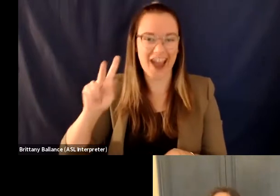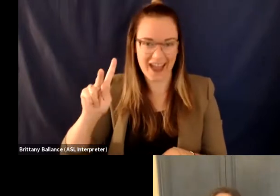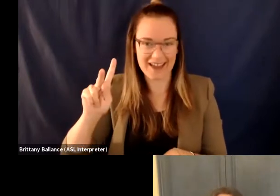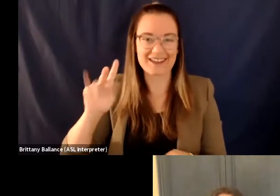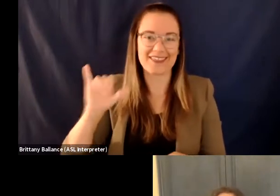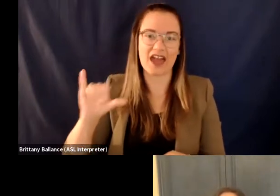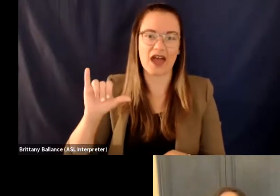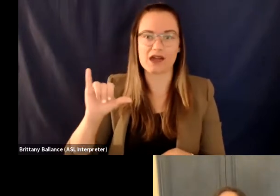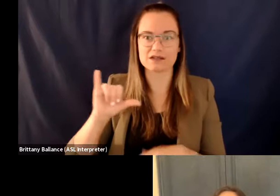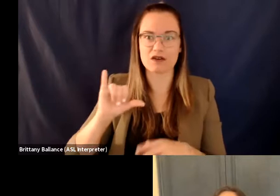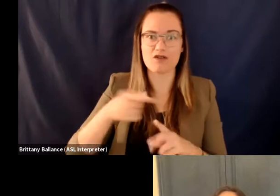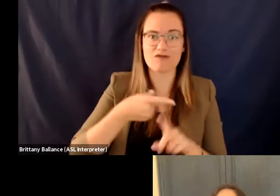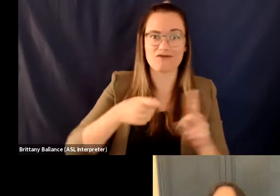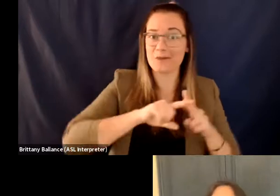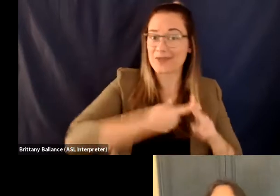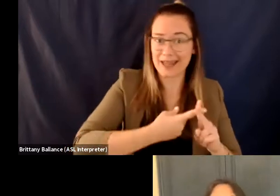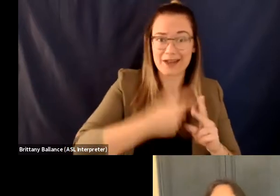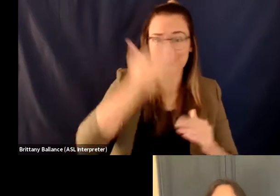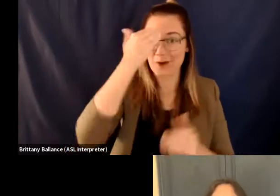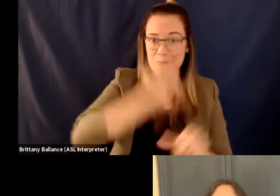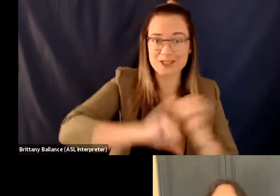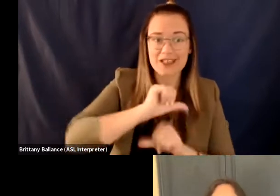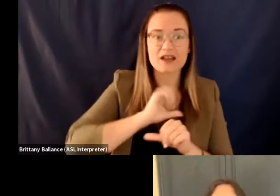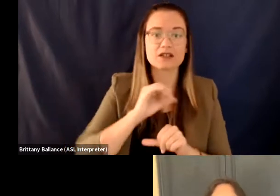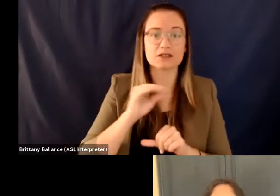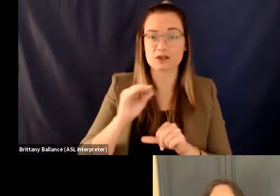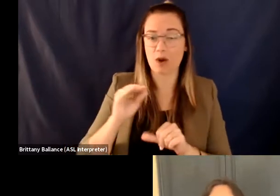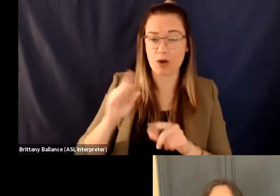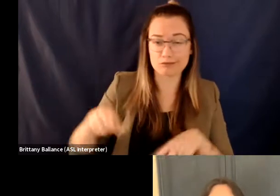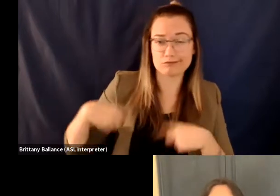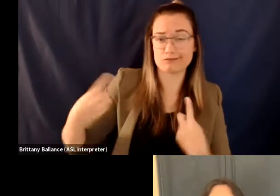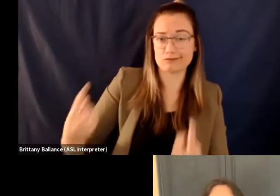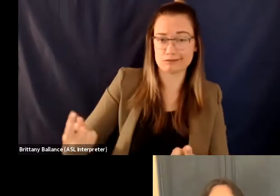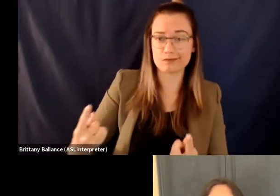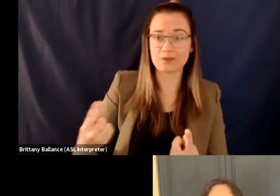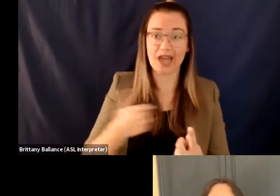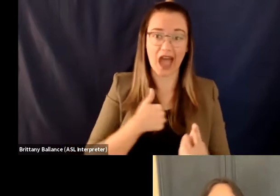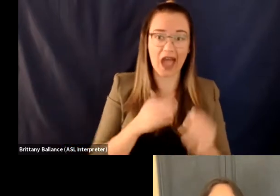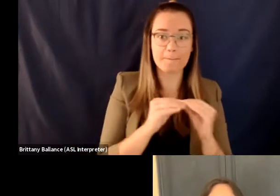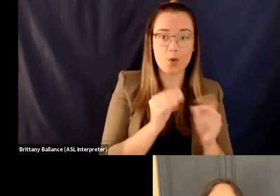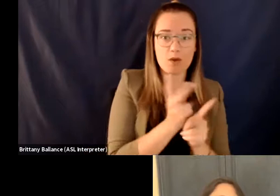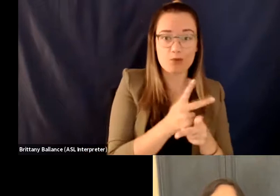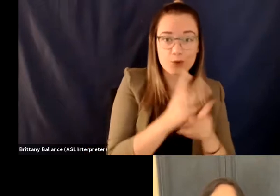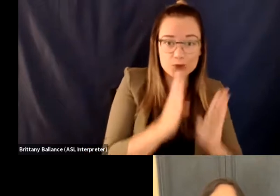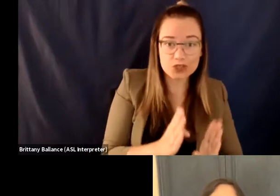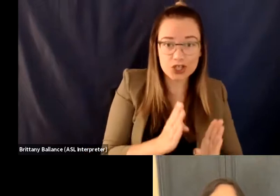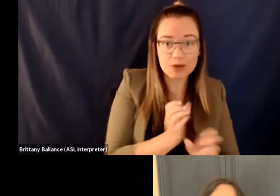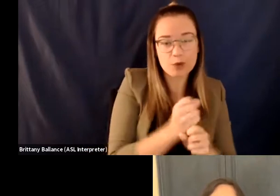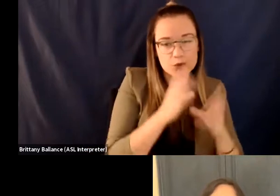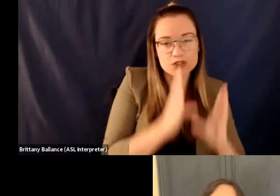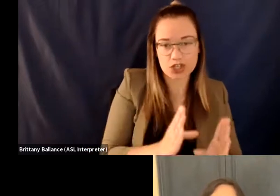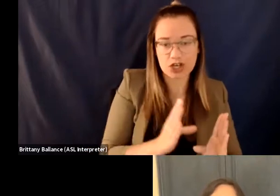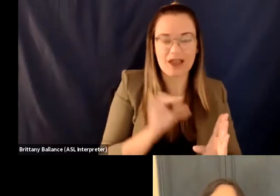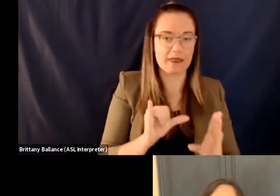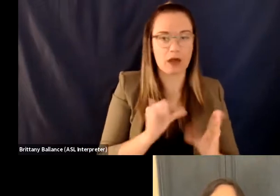this is like a... So I think historically I had a lot more of the producer in me, and that was true on Boys State.